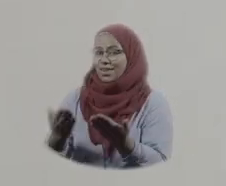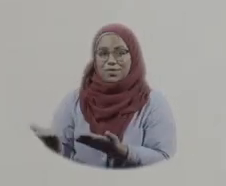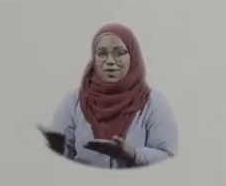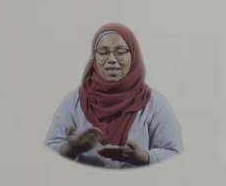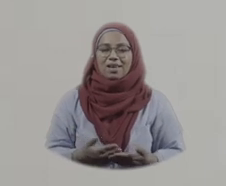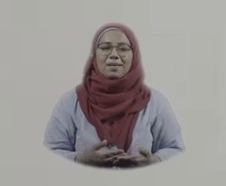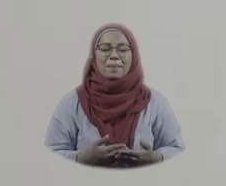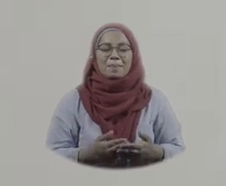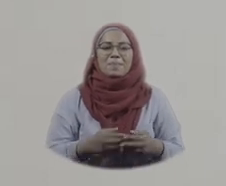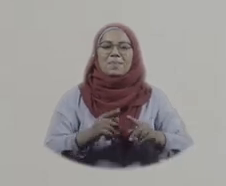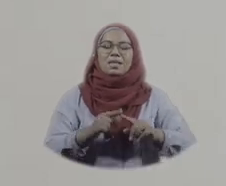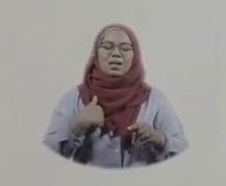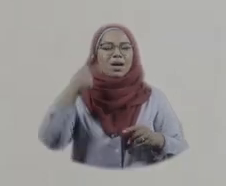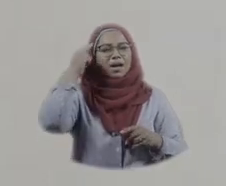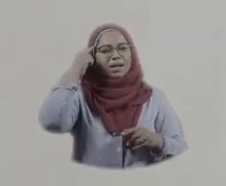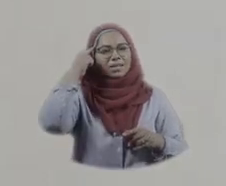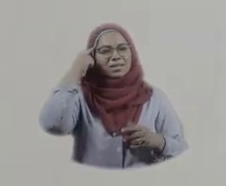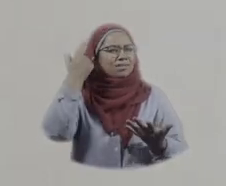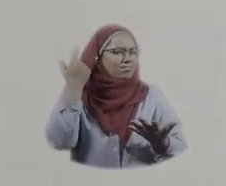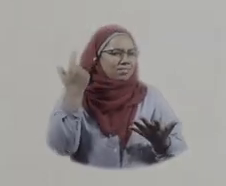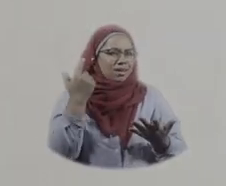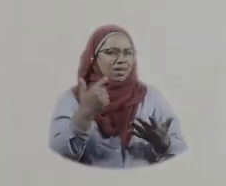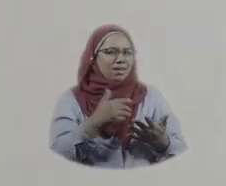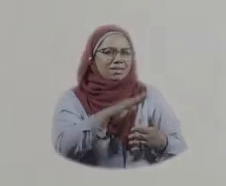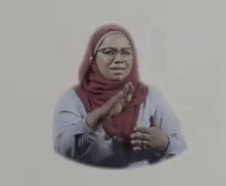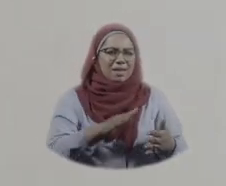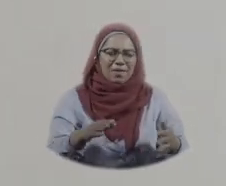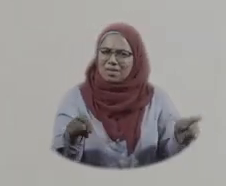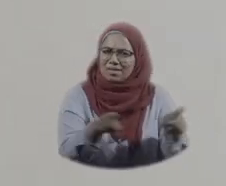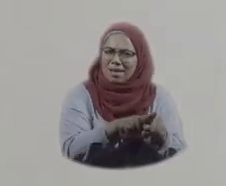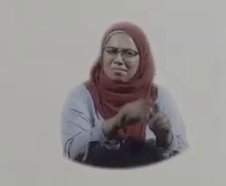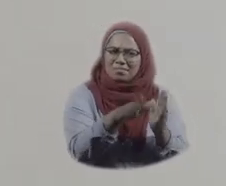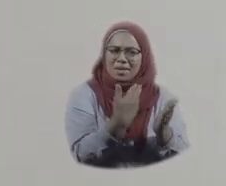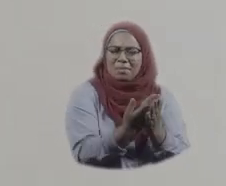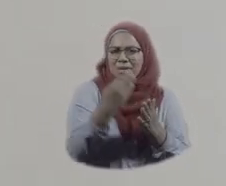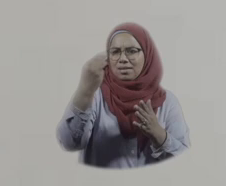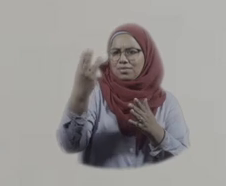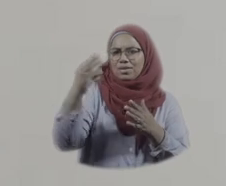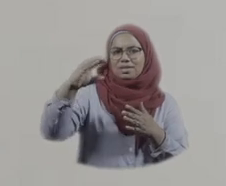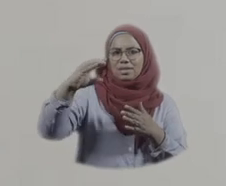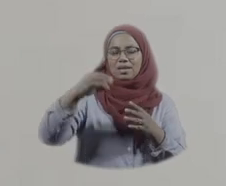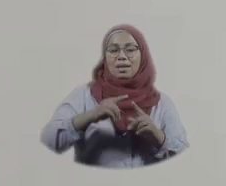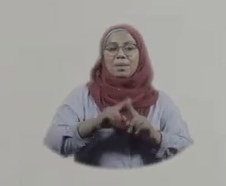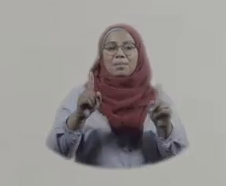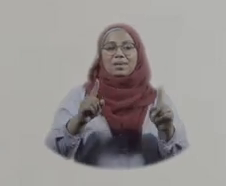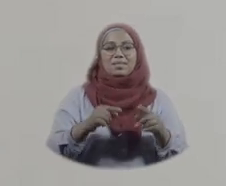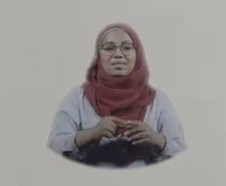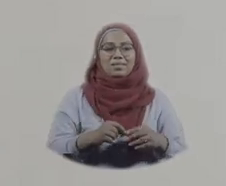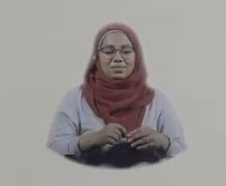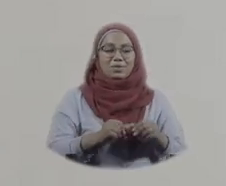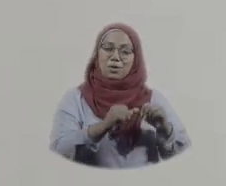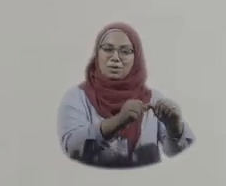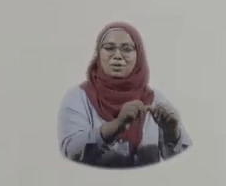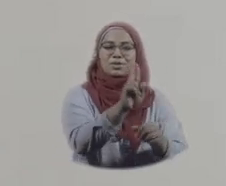have to thank you guys for it. So I really don't think I have really used the 3C model, but